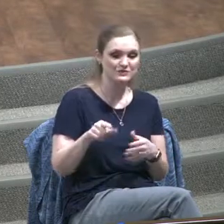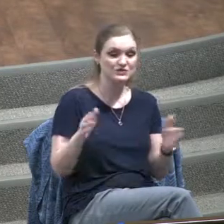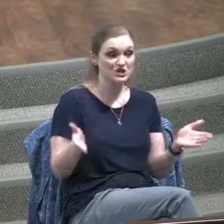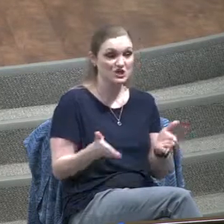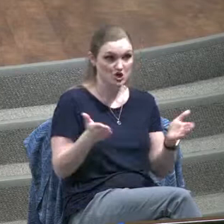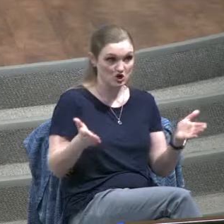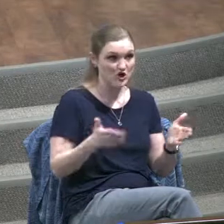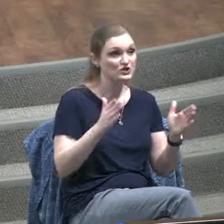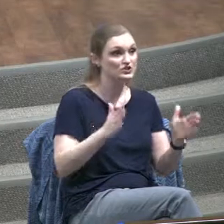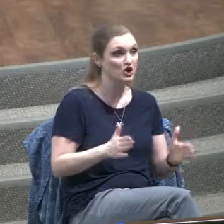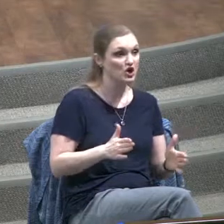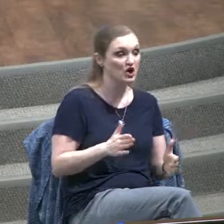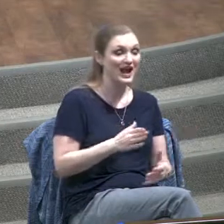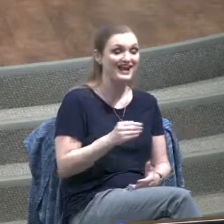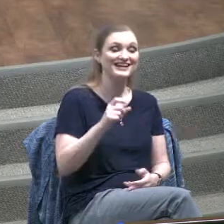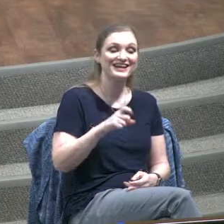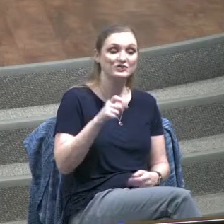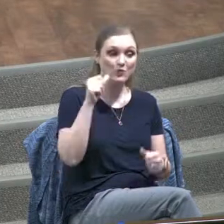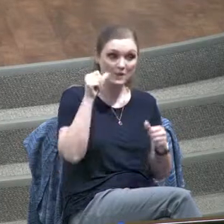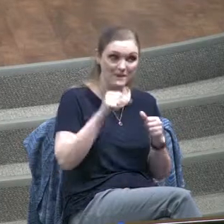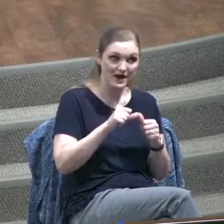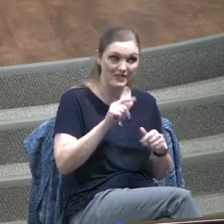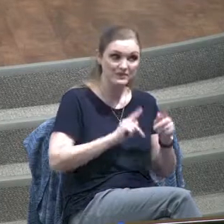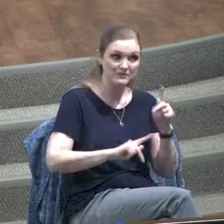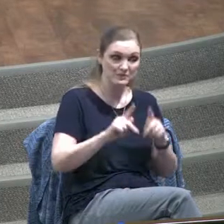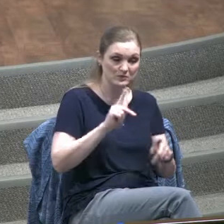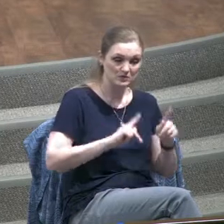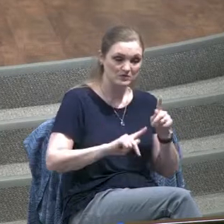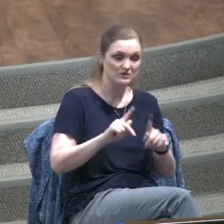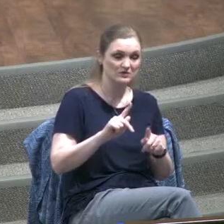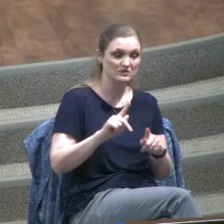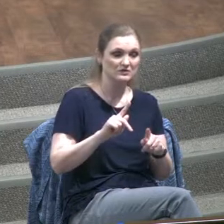encourager. And he had to remind them